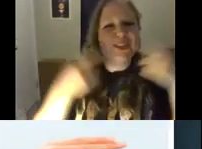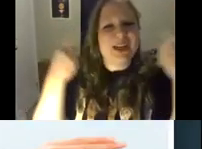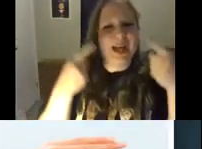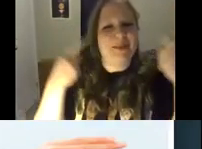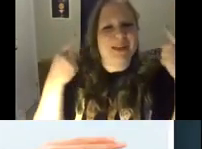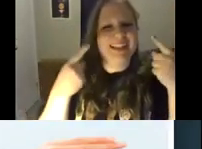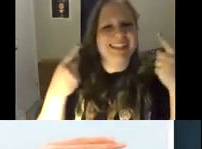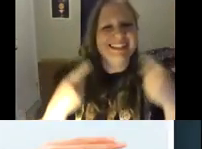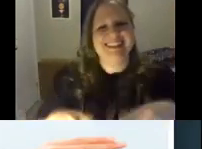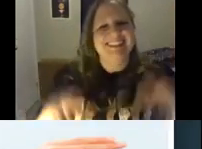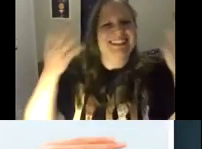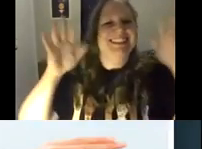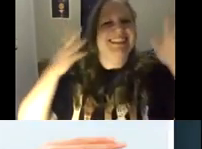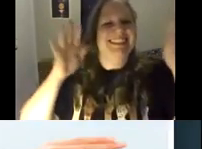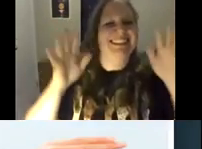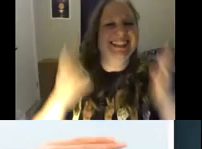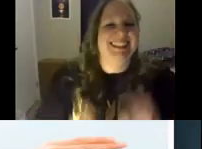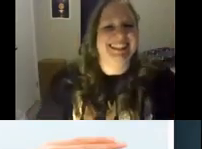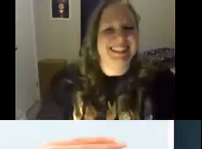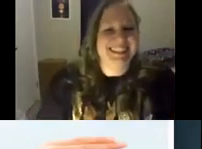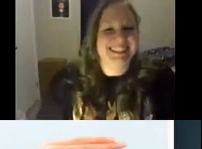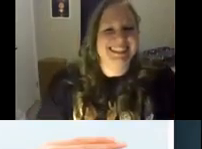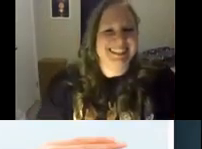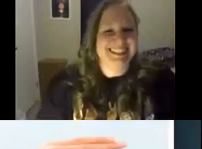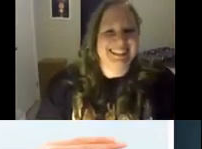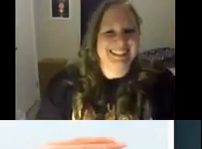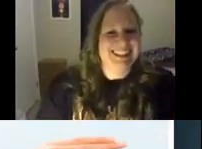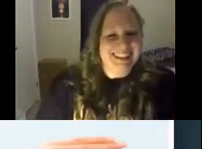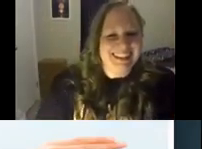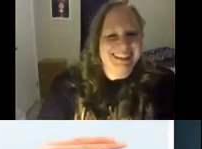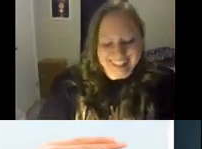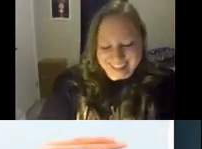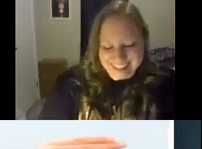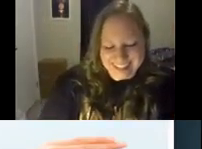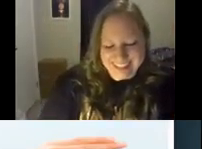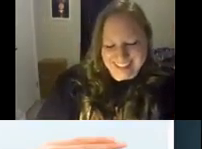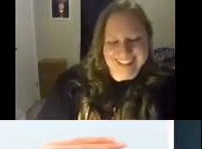Make sure you look happy. That's fun. I like it.